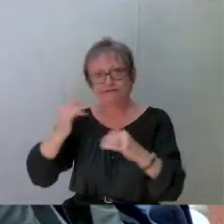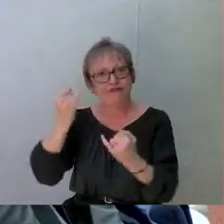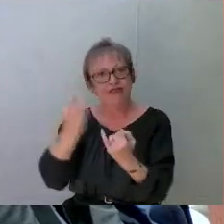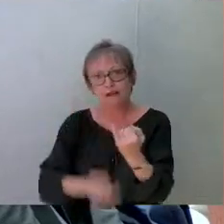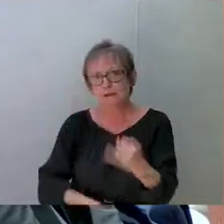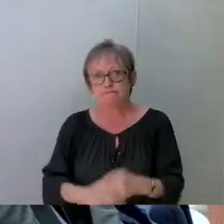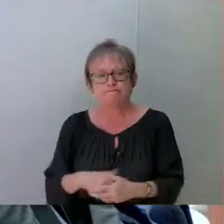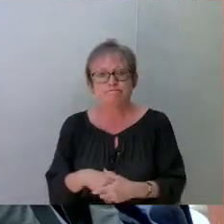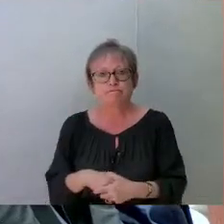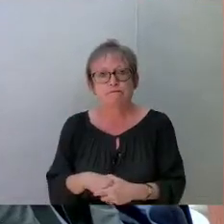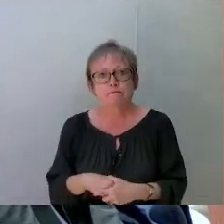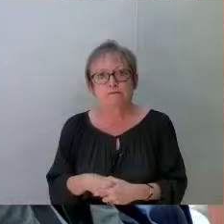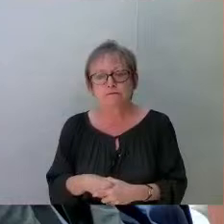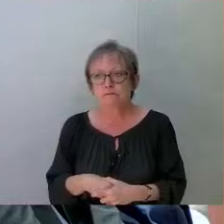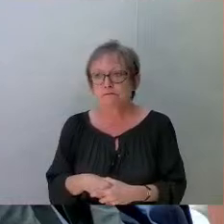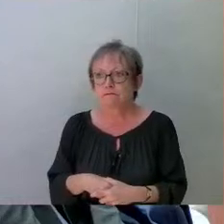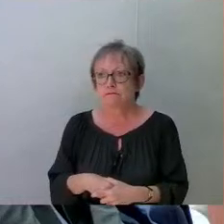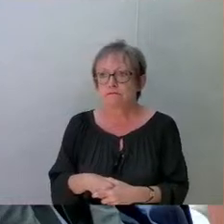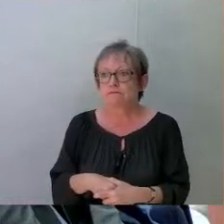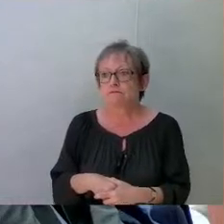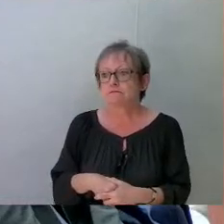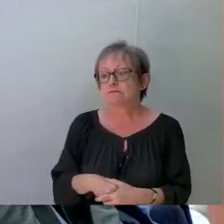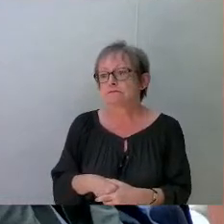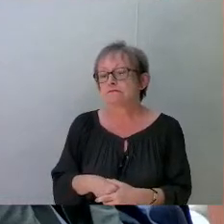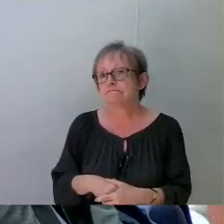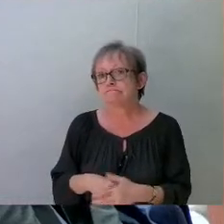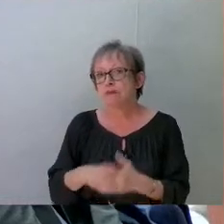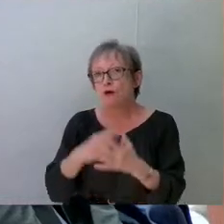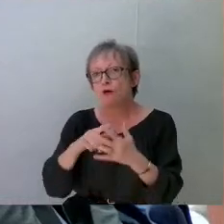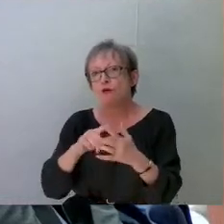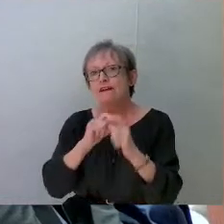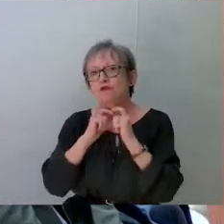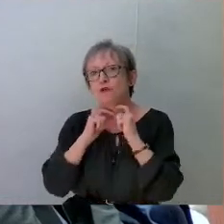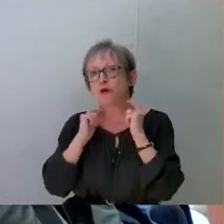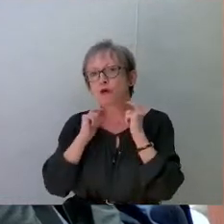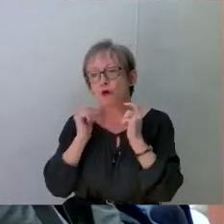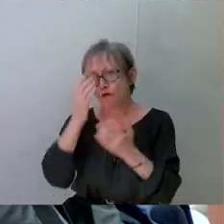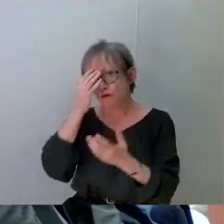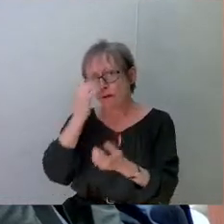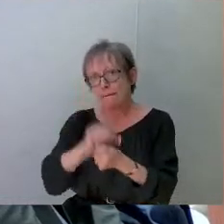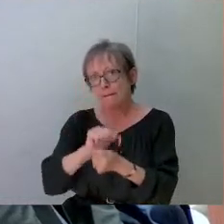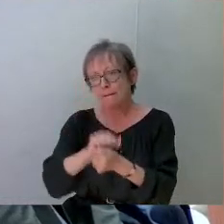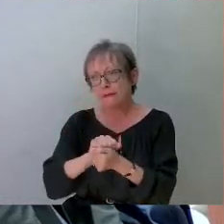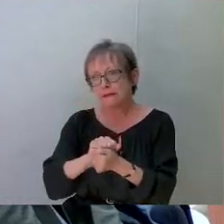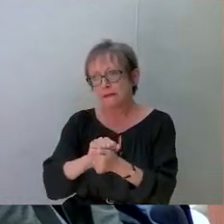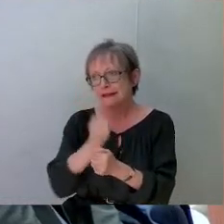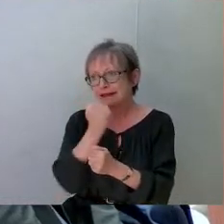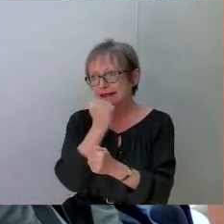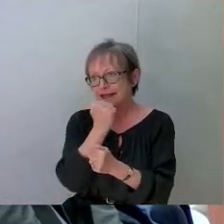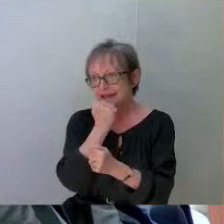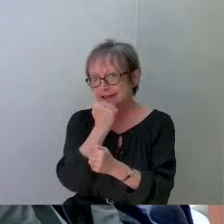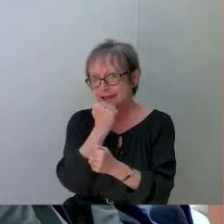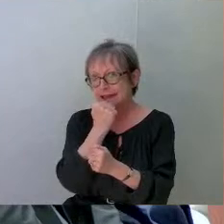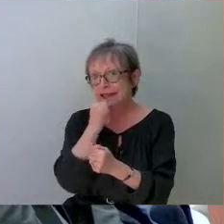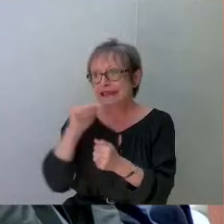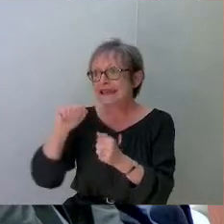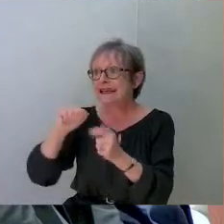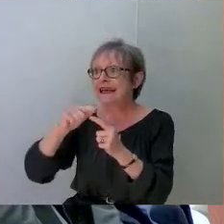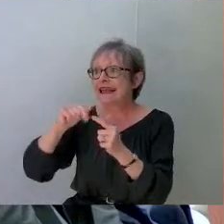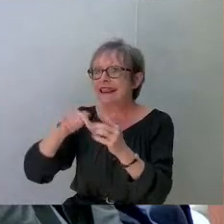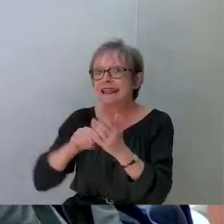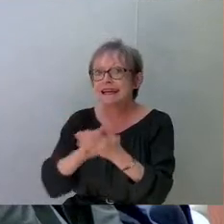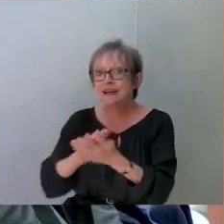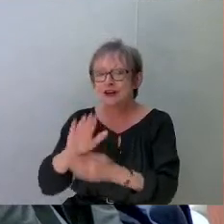failed. Well, our illustrious rector remembers a day, sorry Keith, I do too,